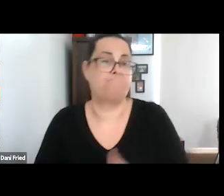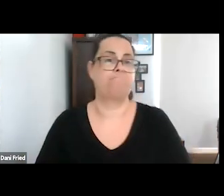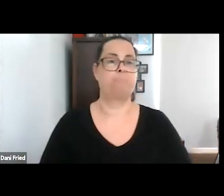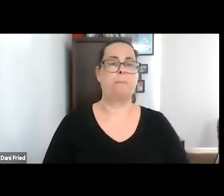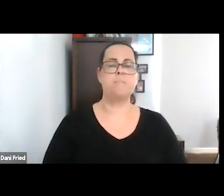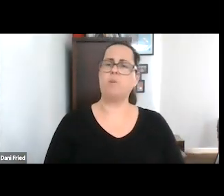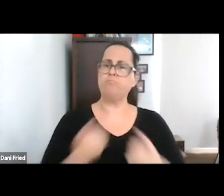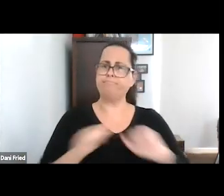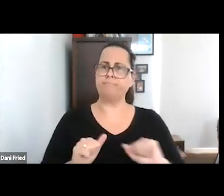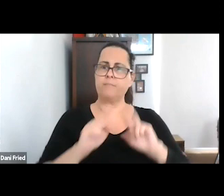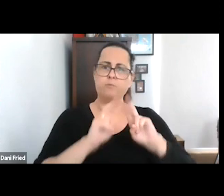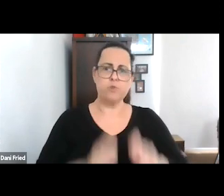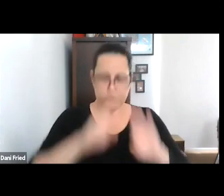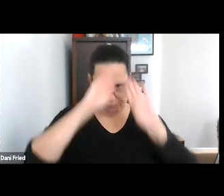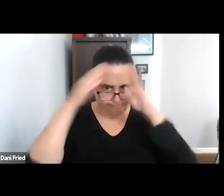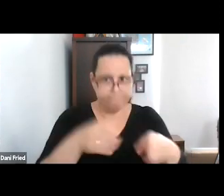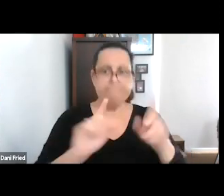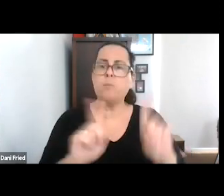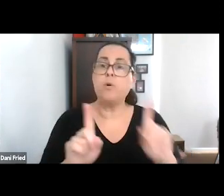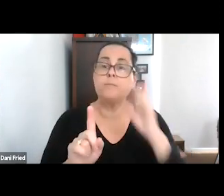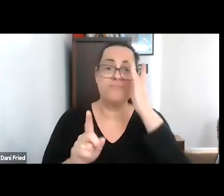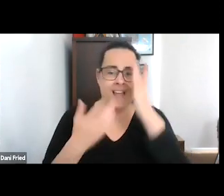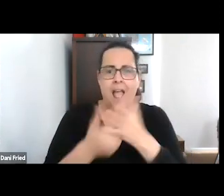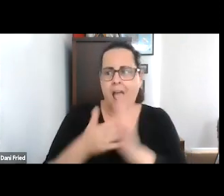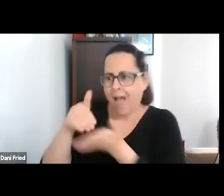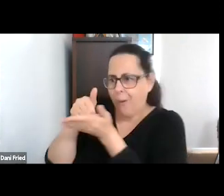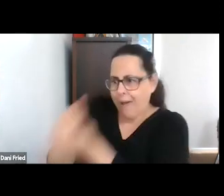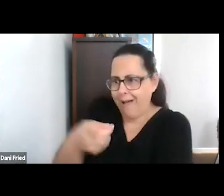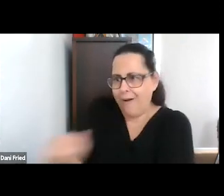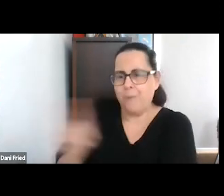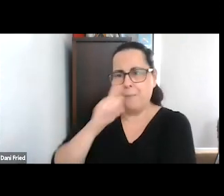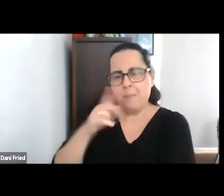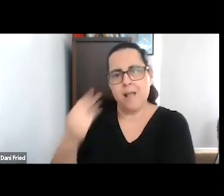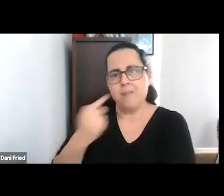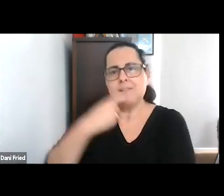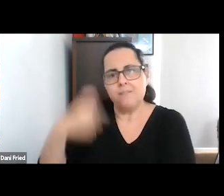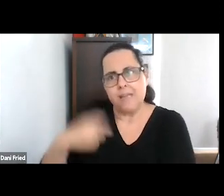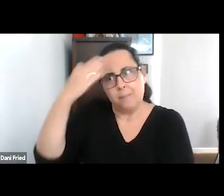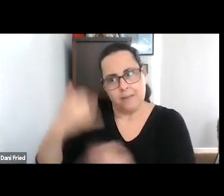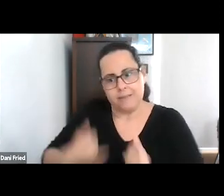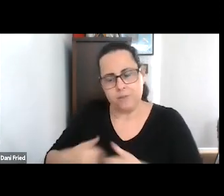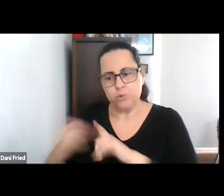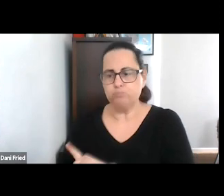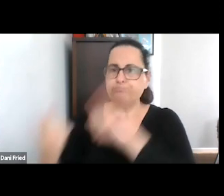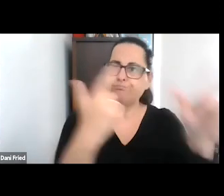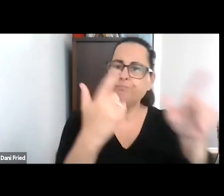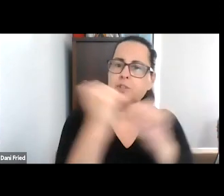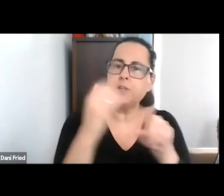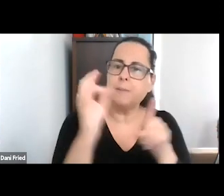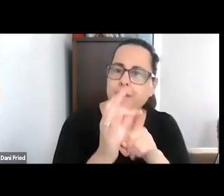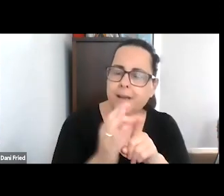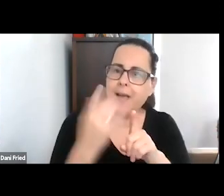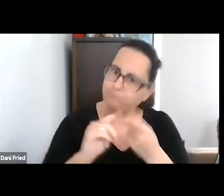So our study aim was to identify what helps people with severe mental illness to access a GP and to establish and maintain